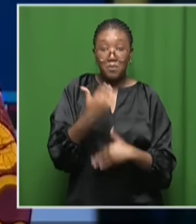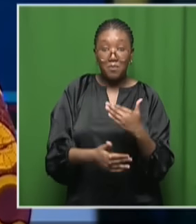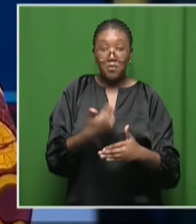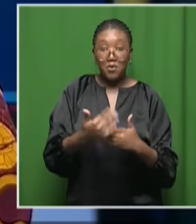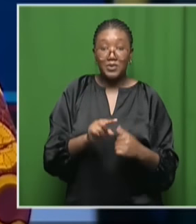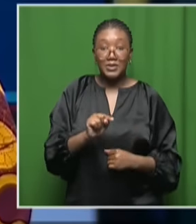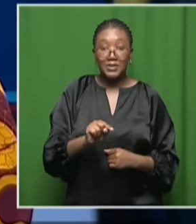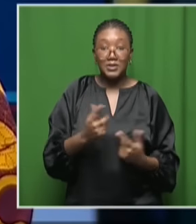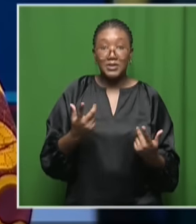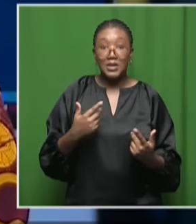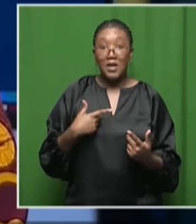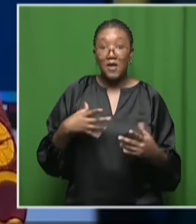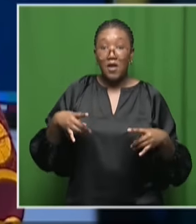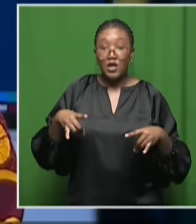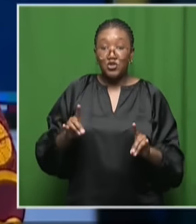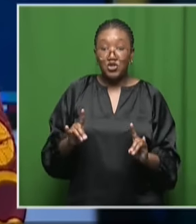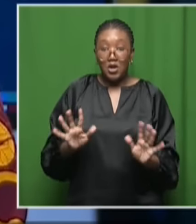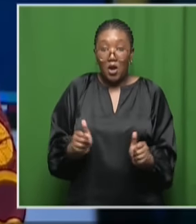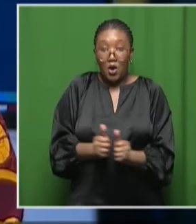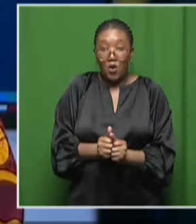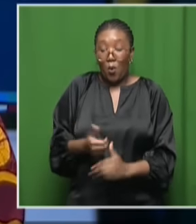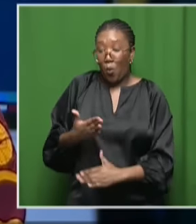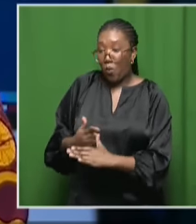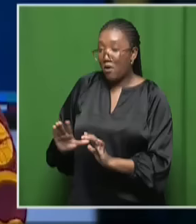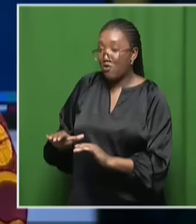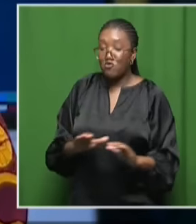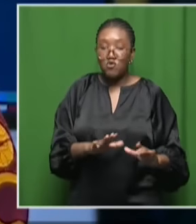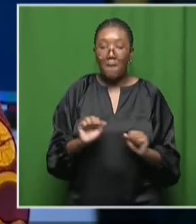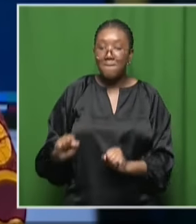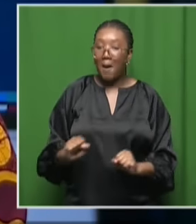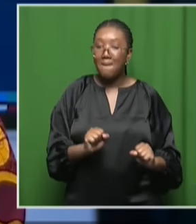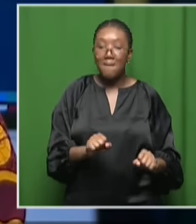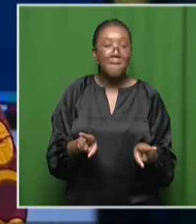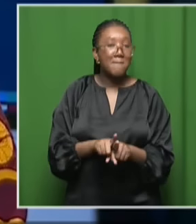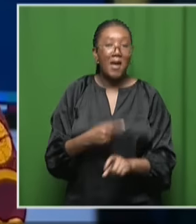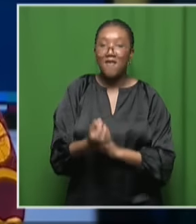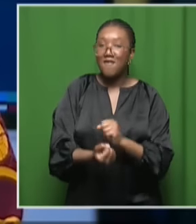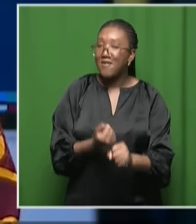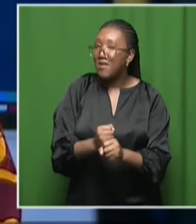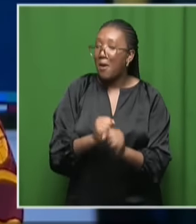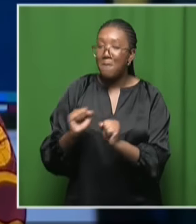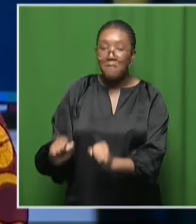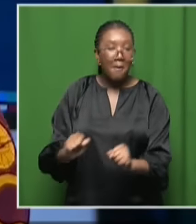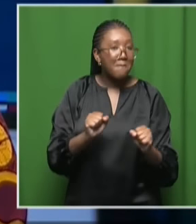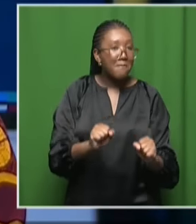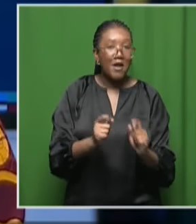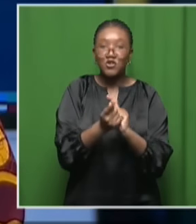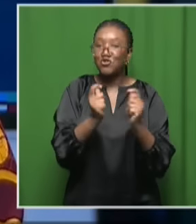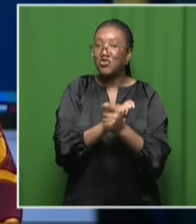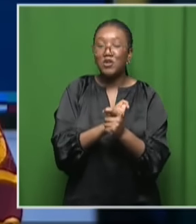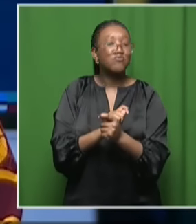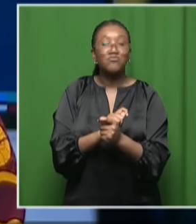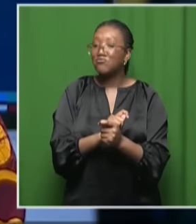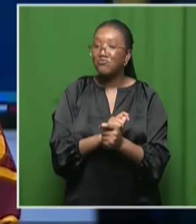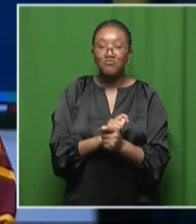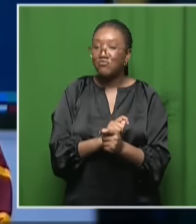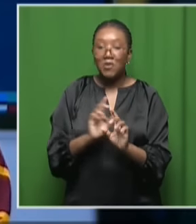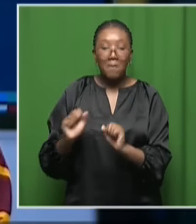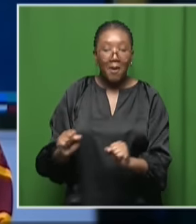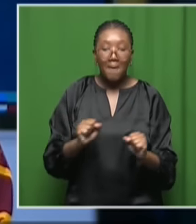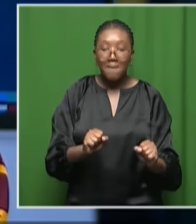that the co-chairs of working groups remain the same year after year. You don't have a change in